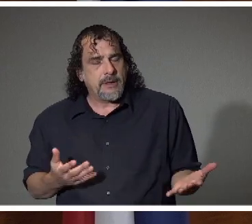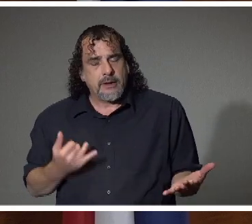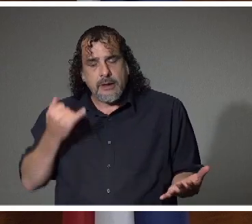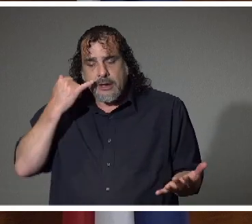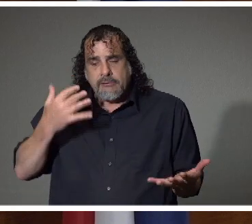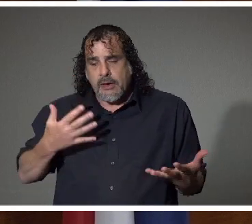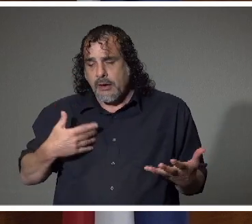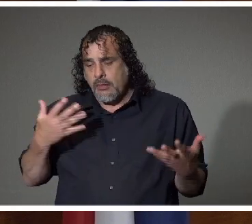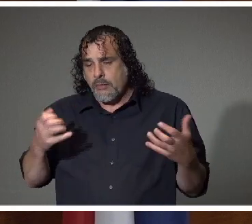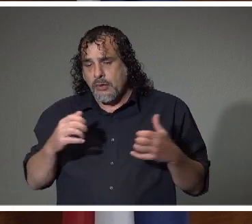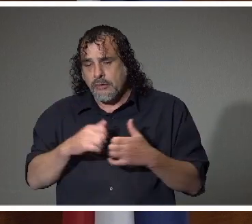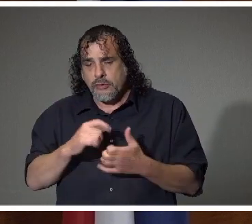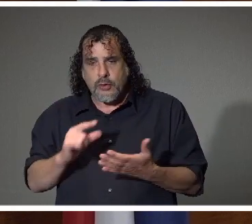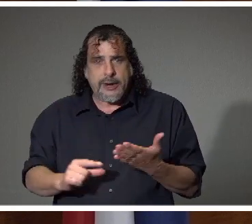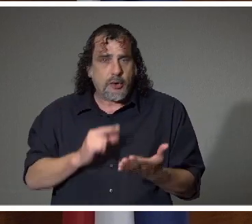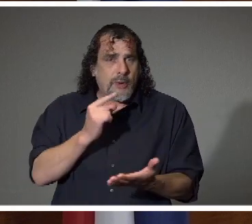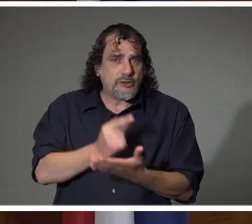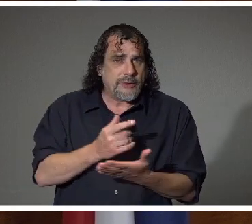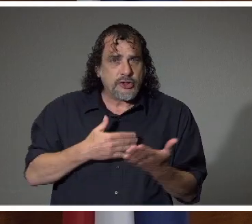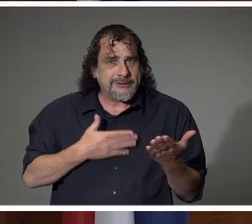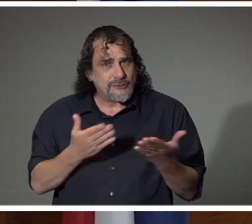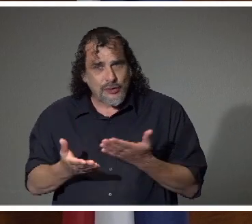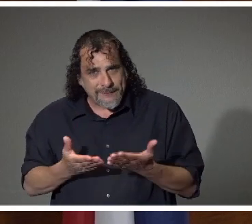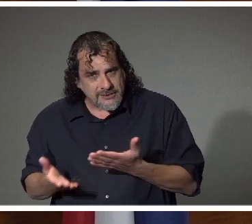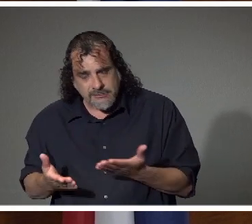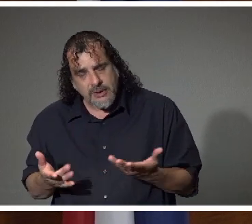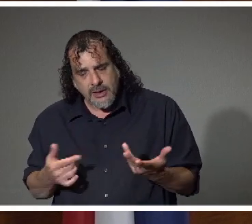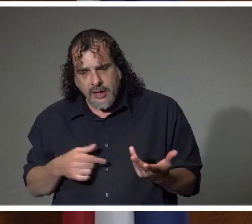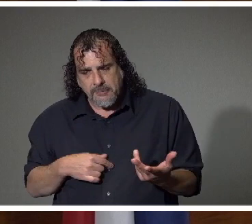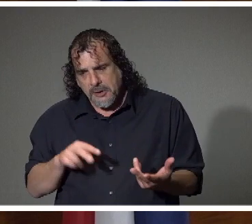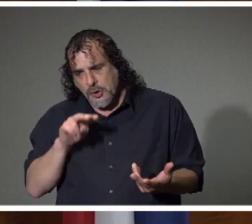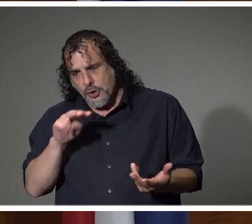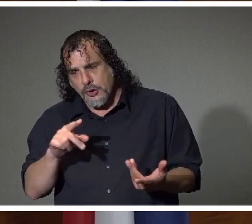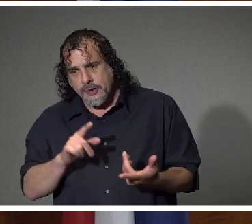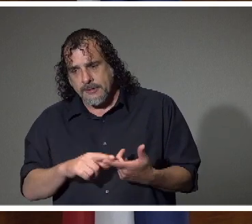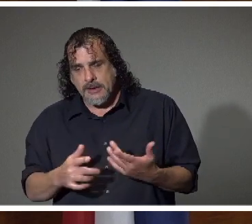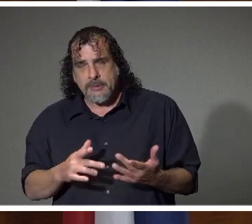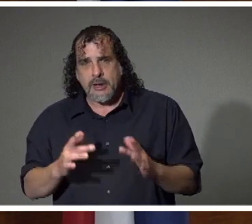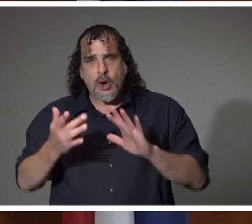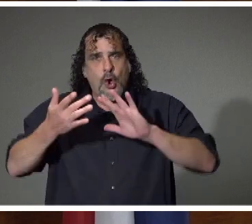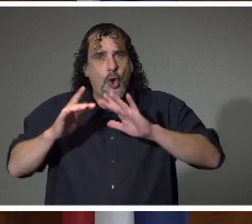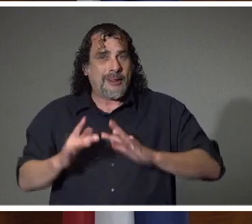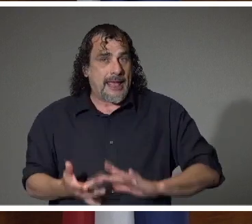do a graduation ceremony, I'd be looking at perhaps doing it online,